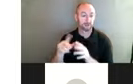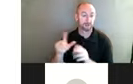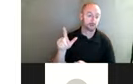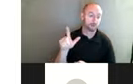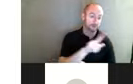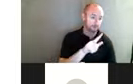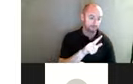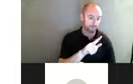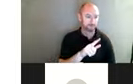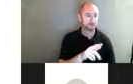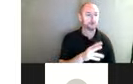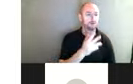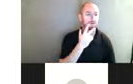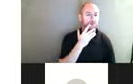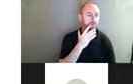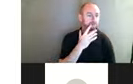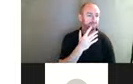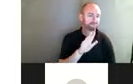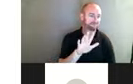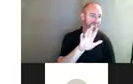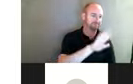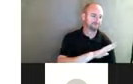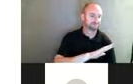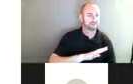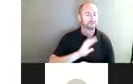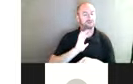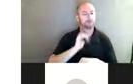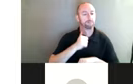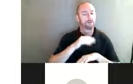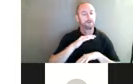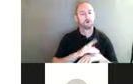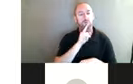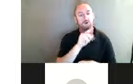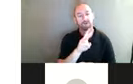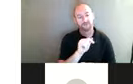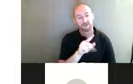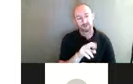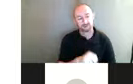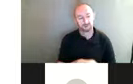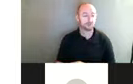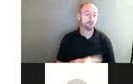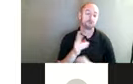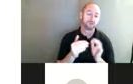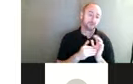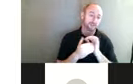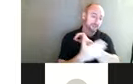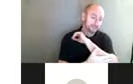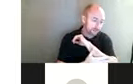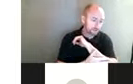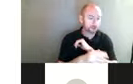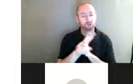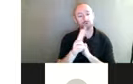have a continuous color ramp. So that's just the shades are based on actual value. So for 2,000 counties, we might have 2,000 unique